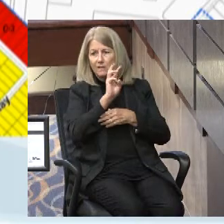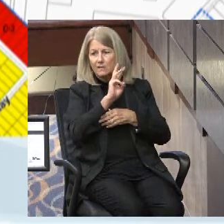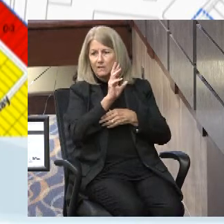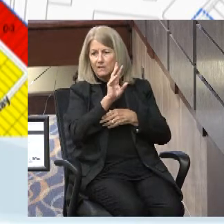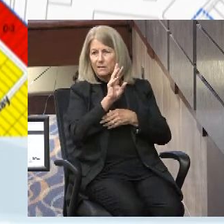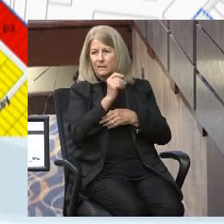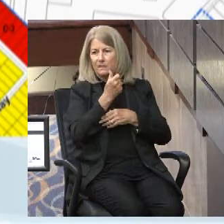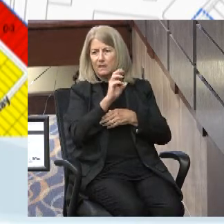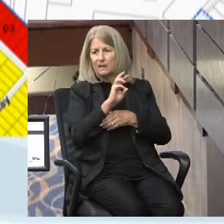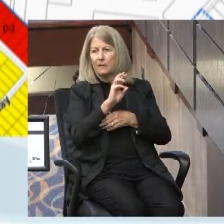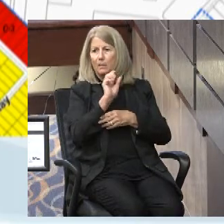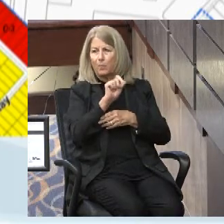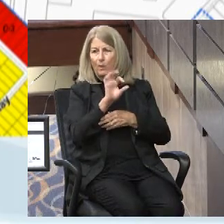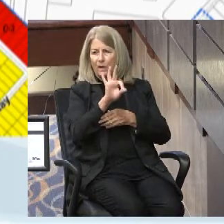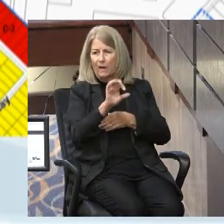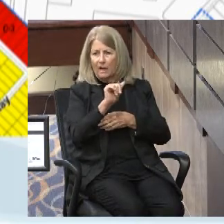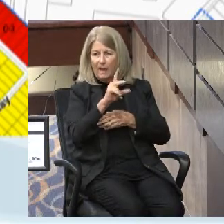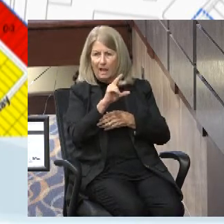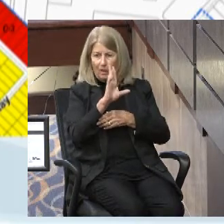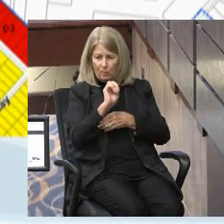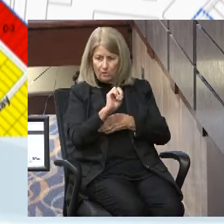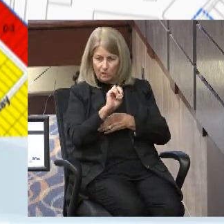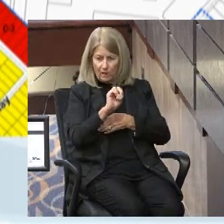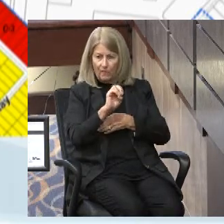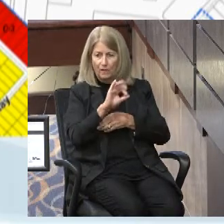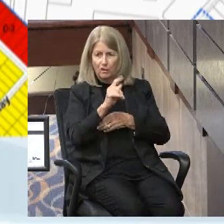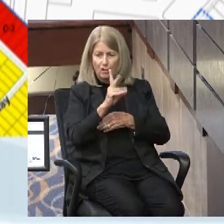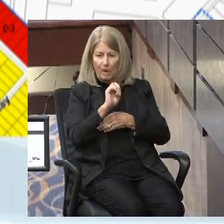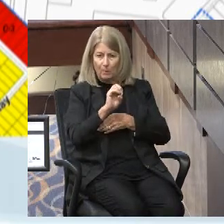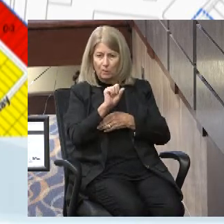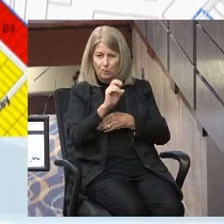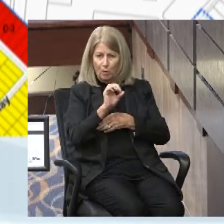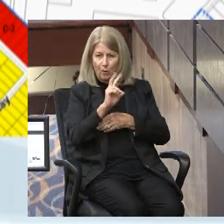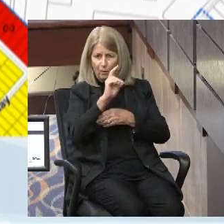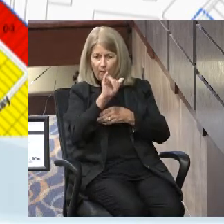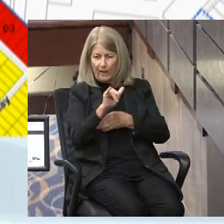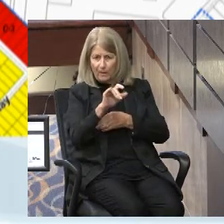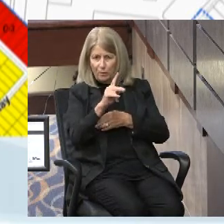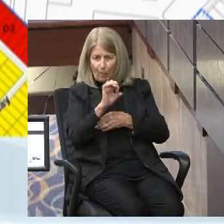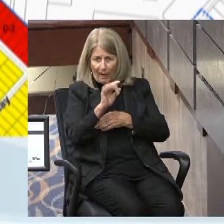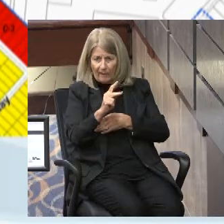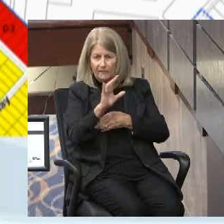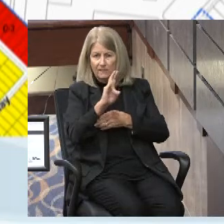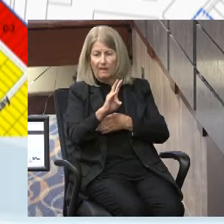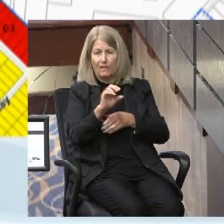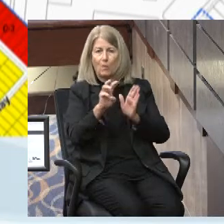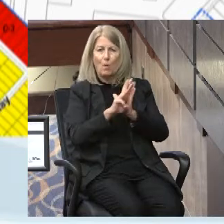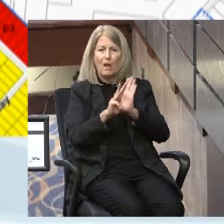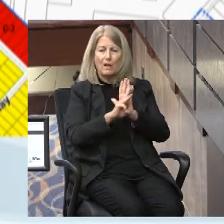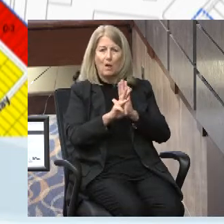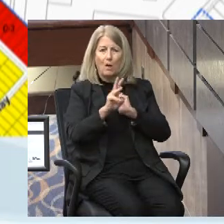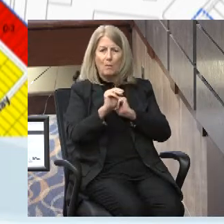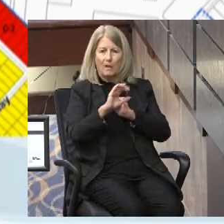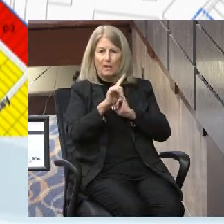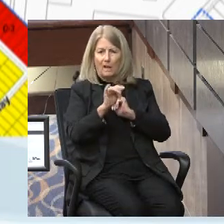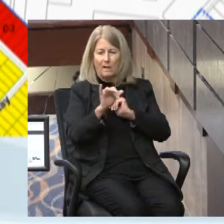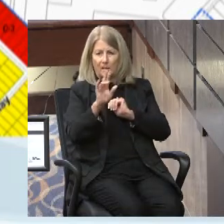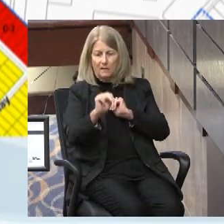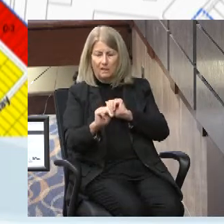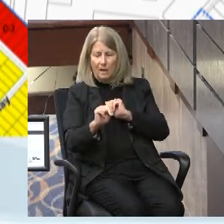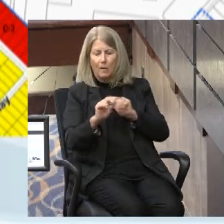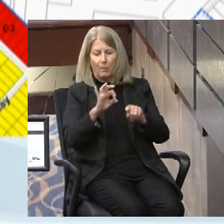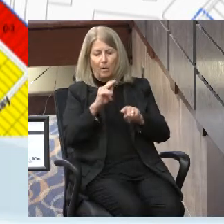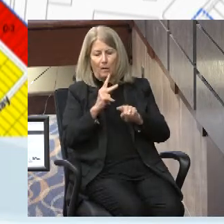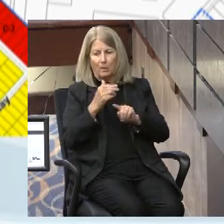16.96 acres situated in the T.J. Chambers Survey Abstract 7, Waco, McLennan County, Texas, being a portion of Lot 1, Block